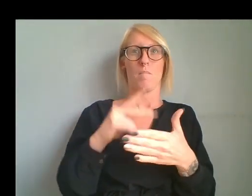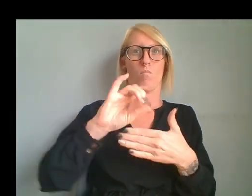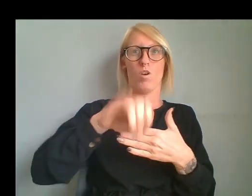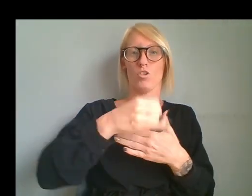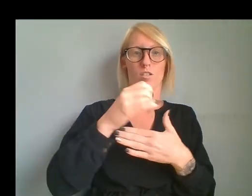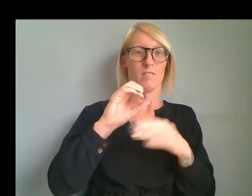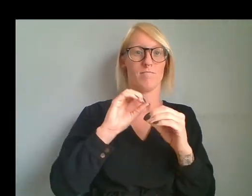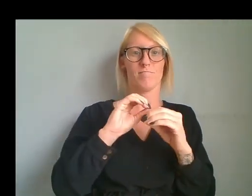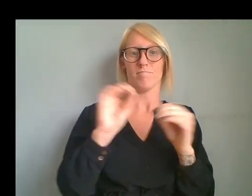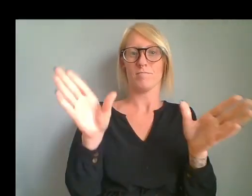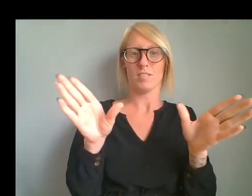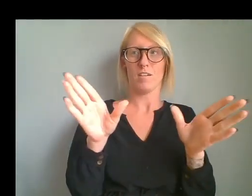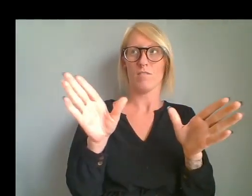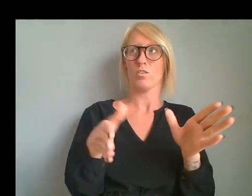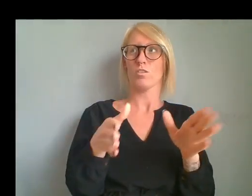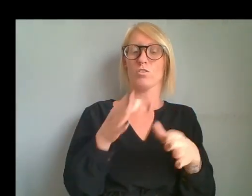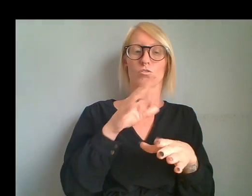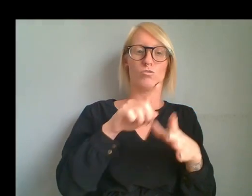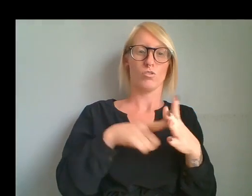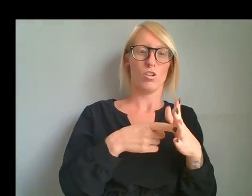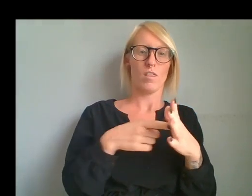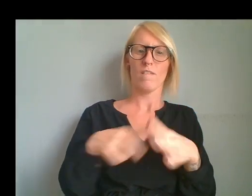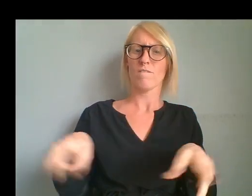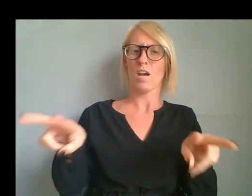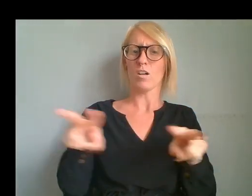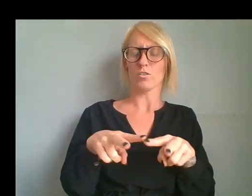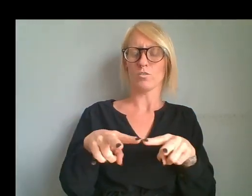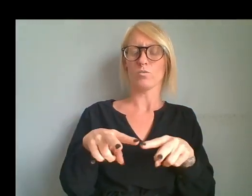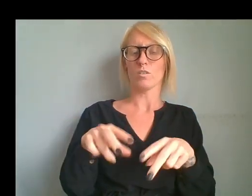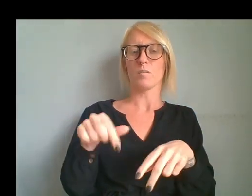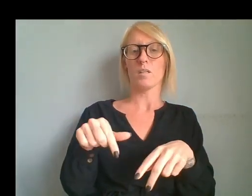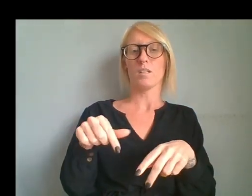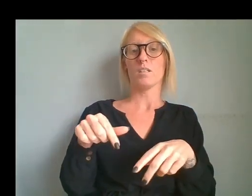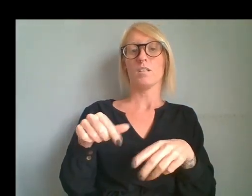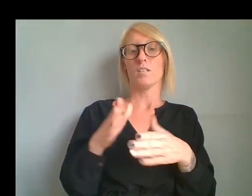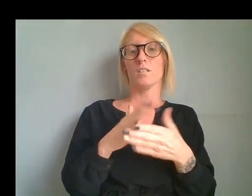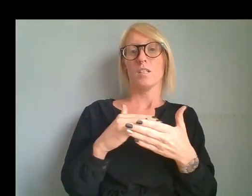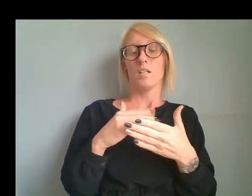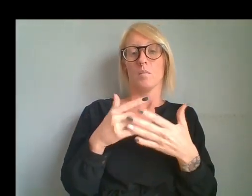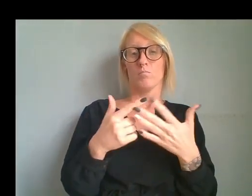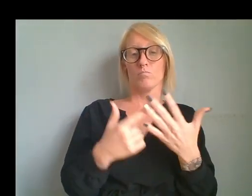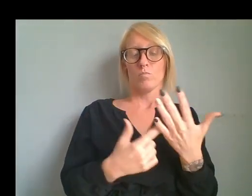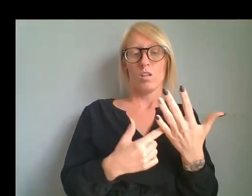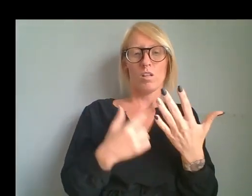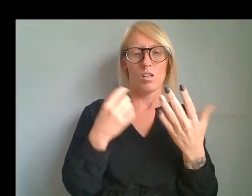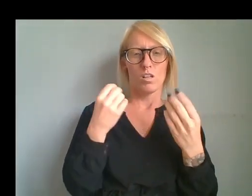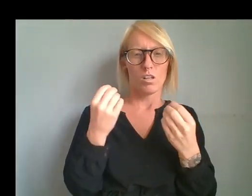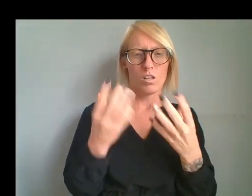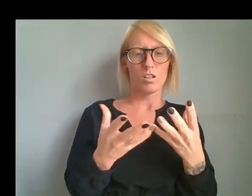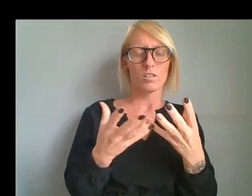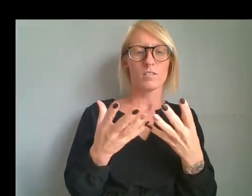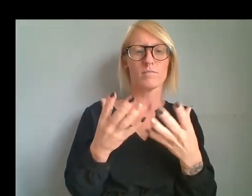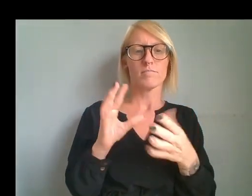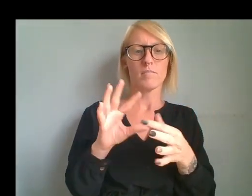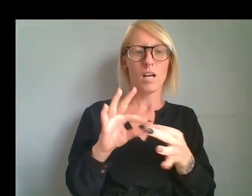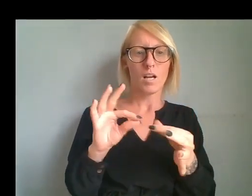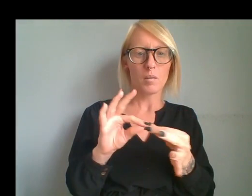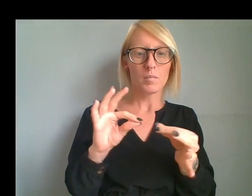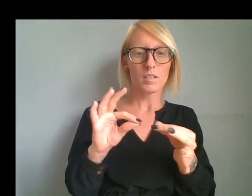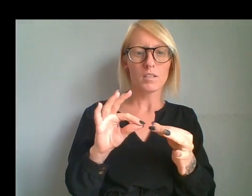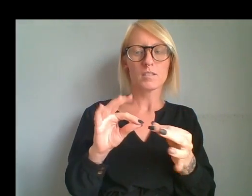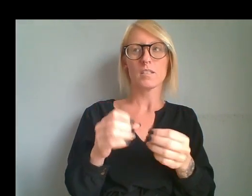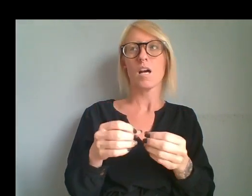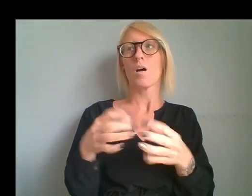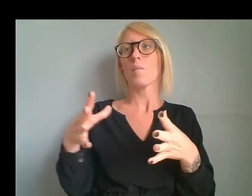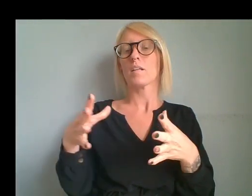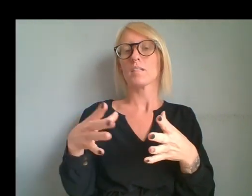been started. So there is value to it. But some of the things that we do look at is we'll look at comments, we'll look at how many followers we